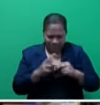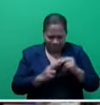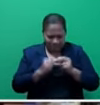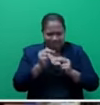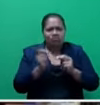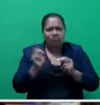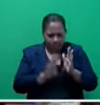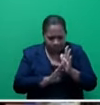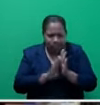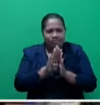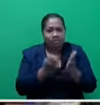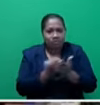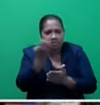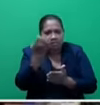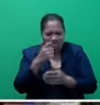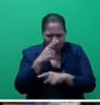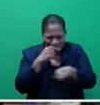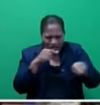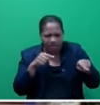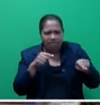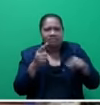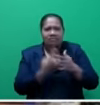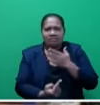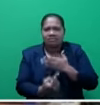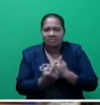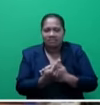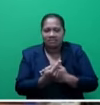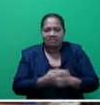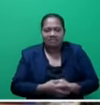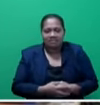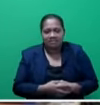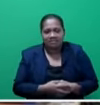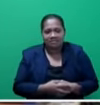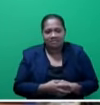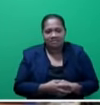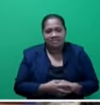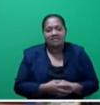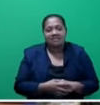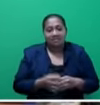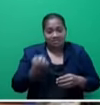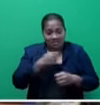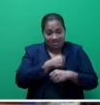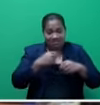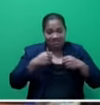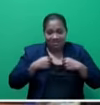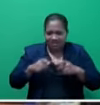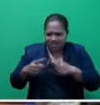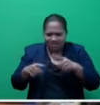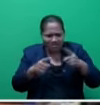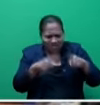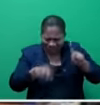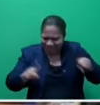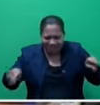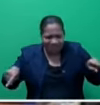economy as people's livelihoods are at stake. Let us leave our own differences aside during these trying times. Let